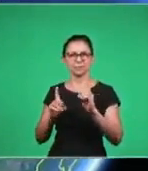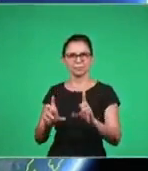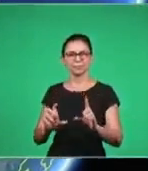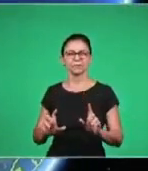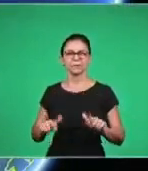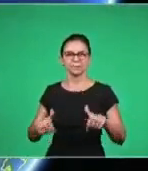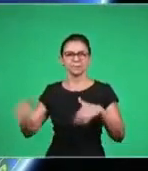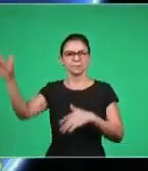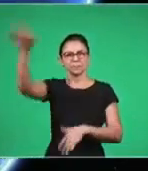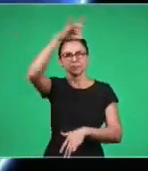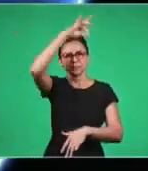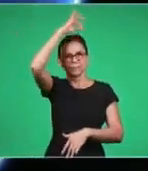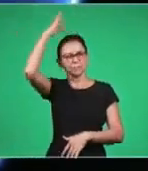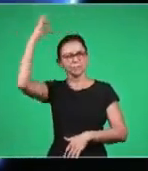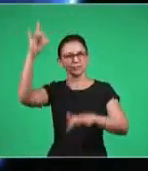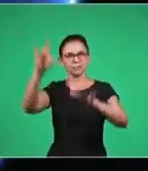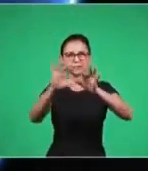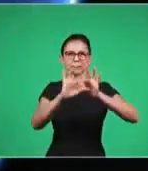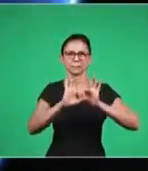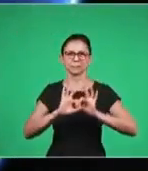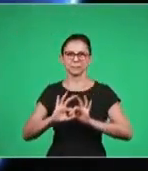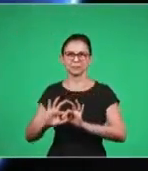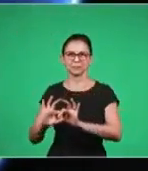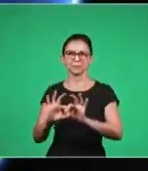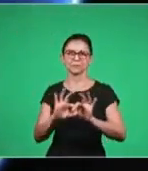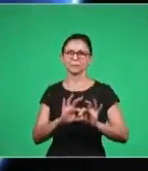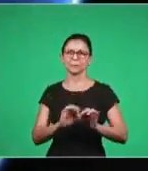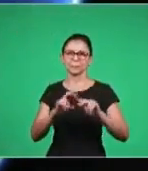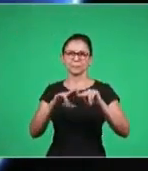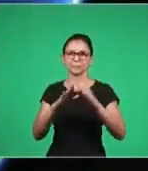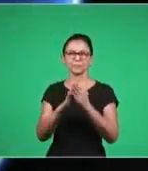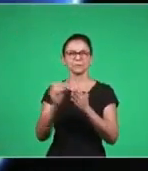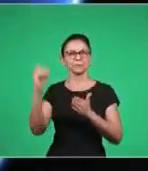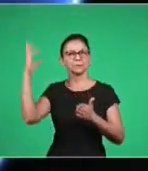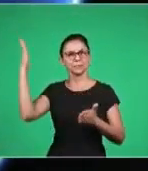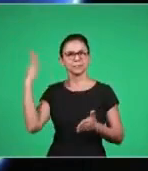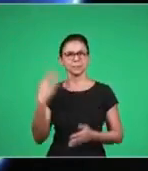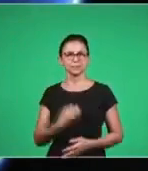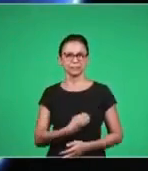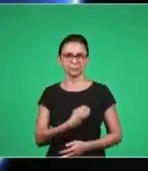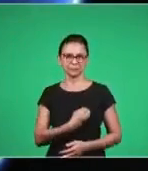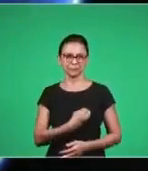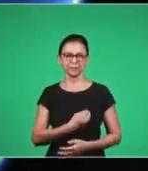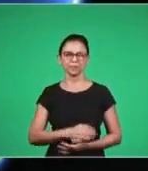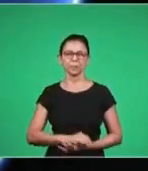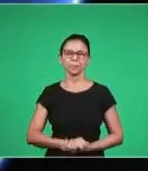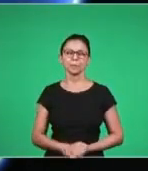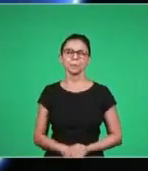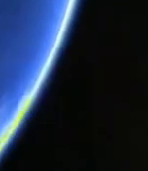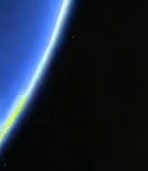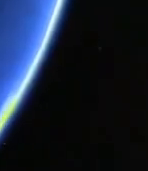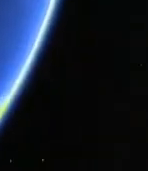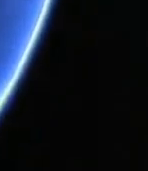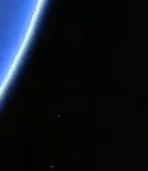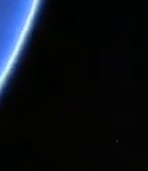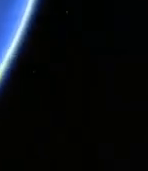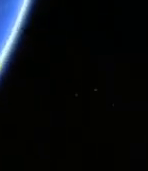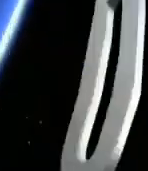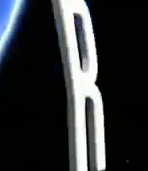same doctrine, being led by the Holy Spirit of God and united by the living